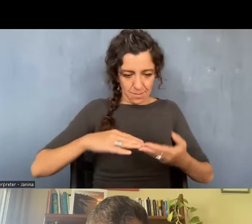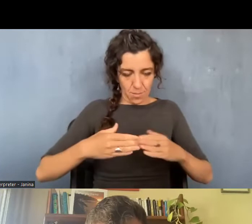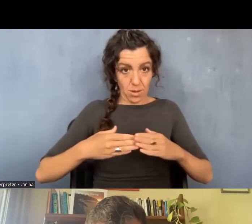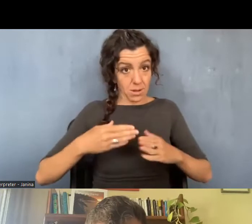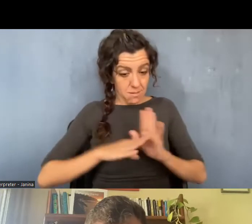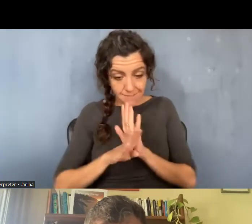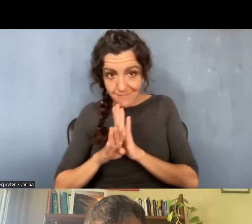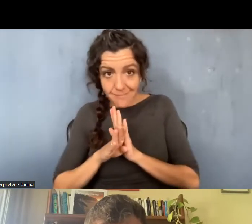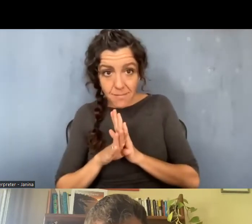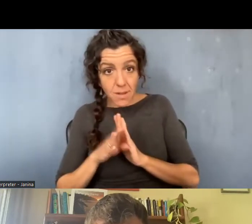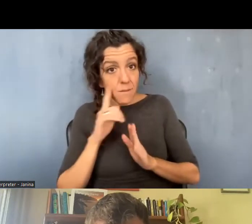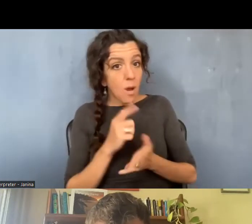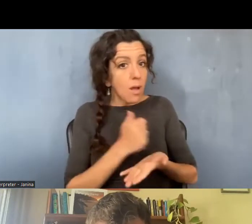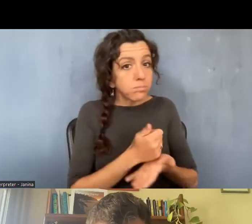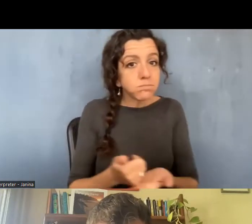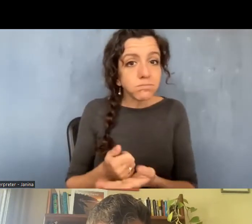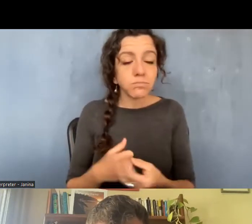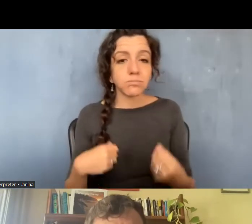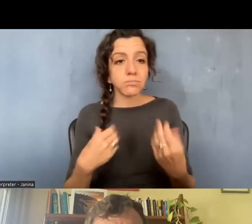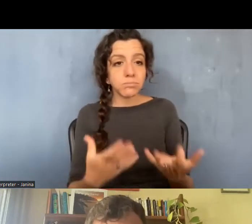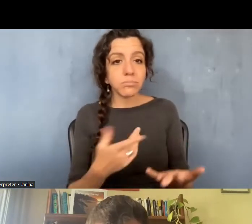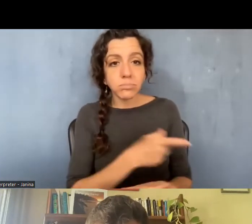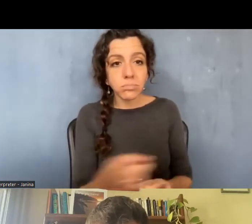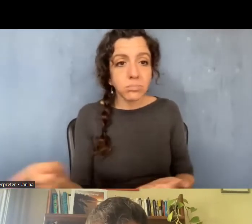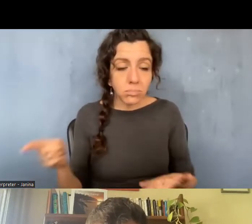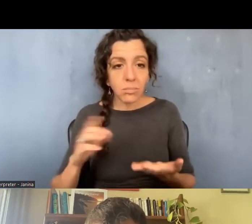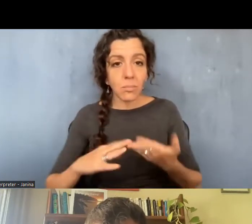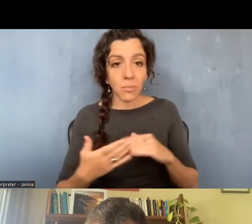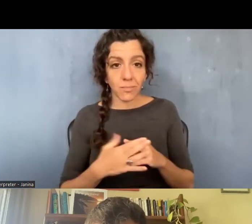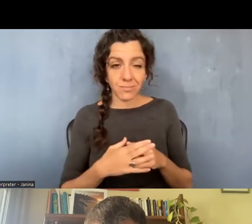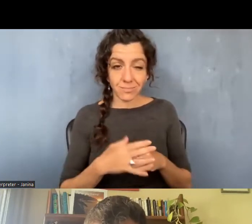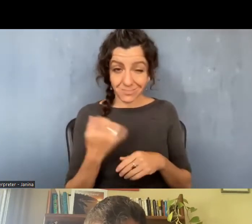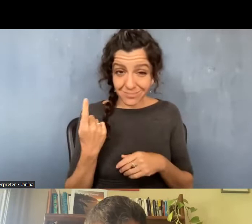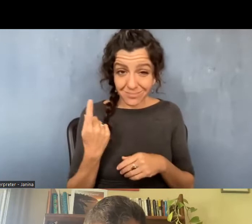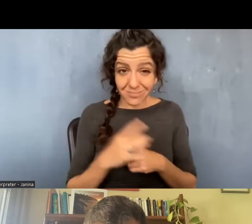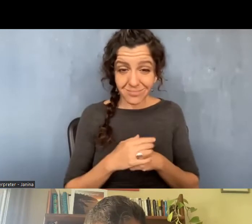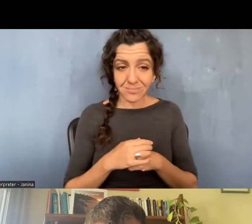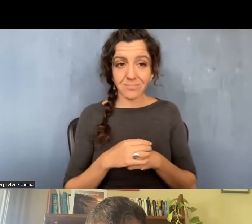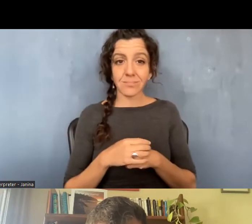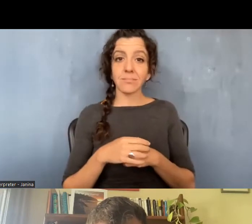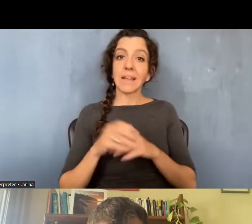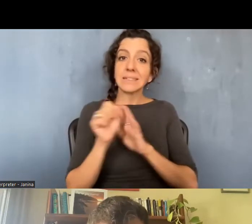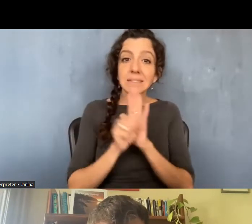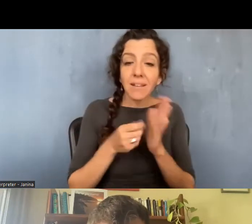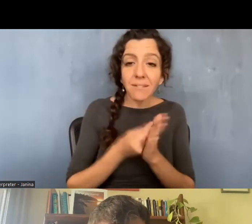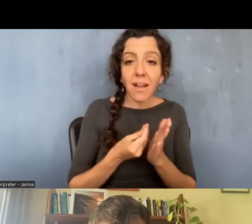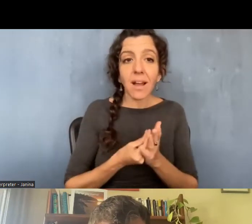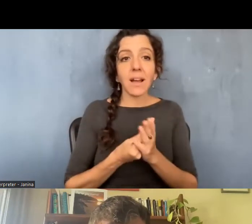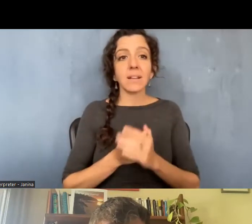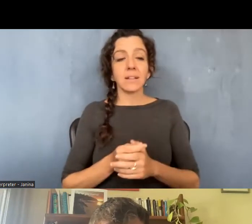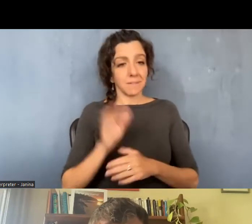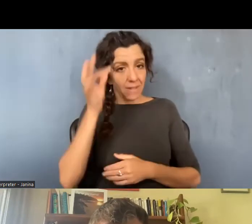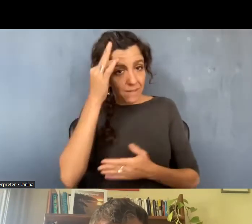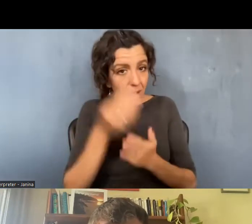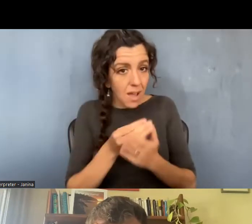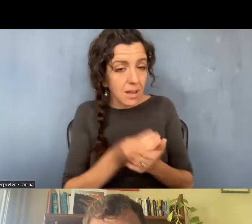and provide assistance to the community." Does that make sense? Providing state funding, federal funding to develop a